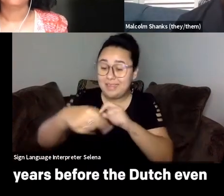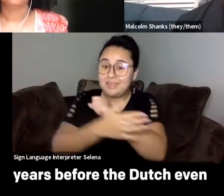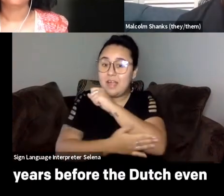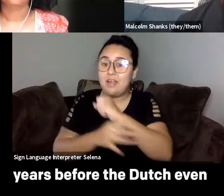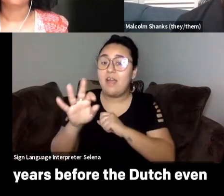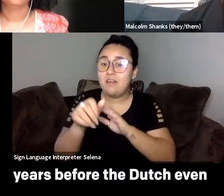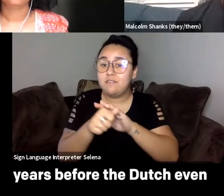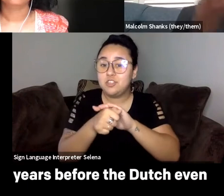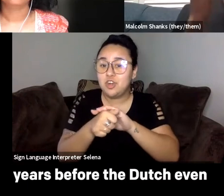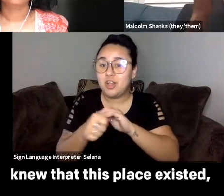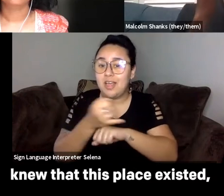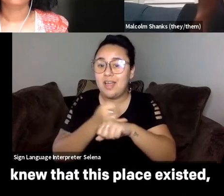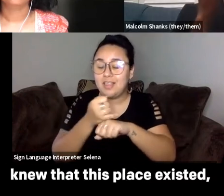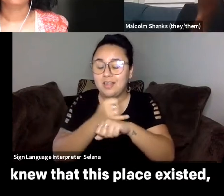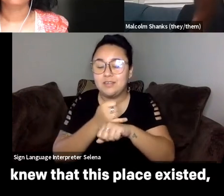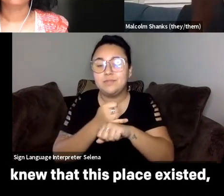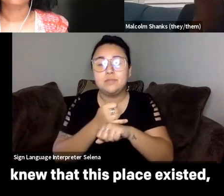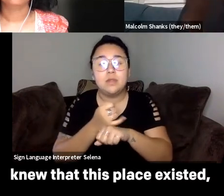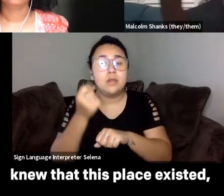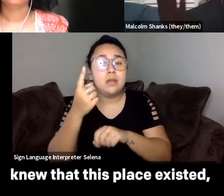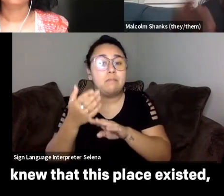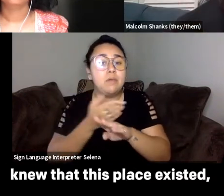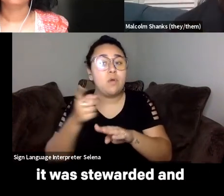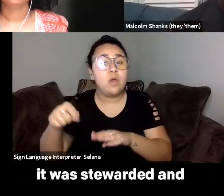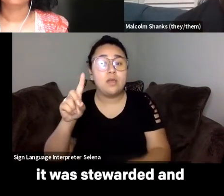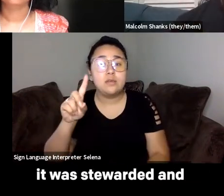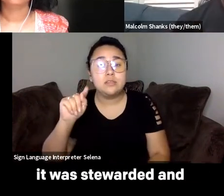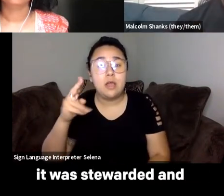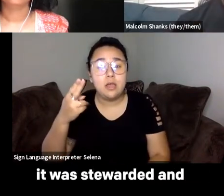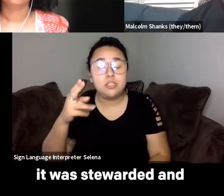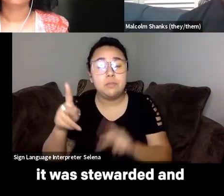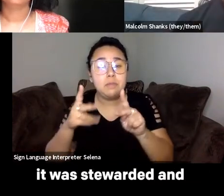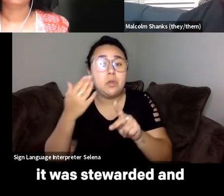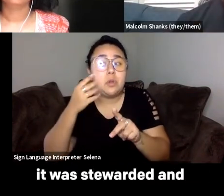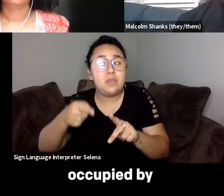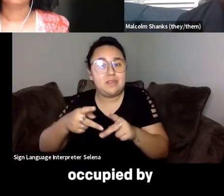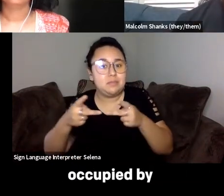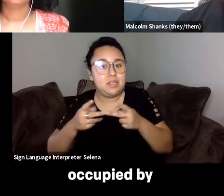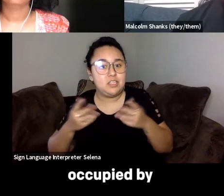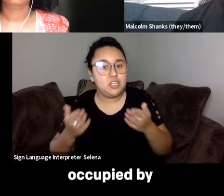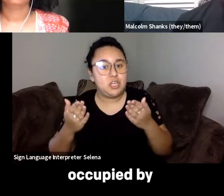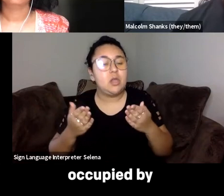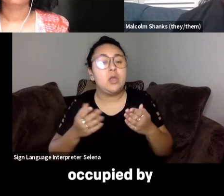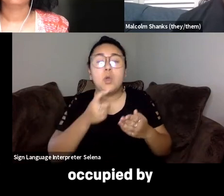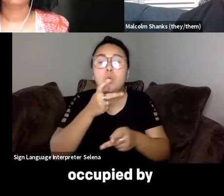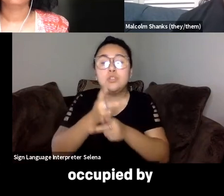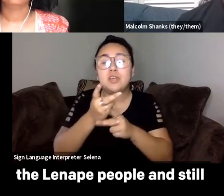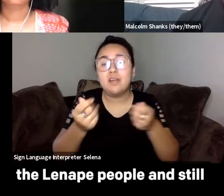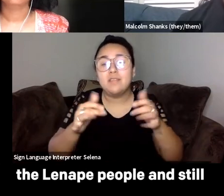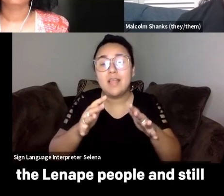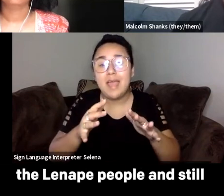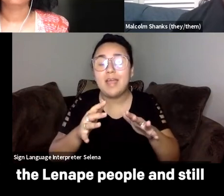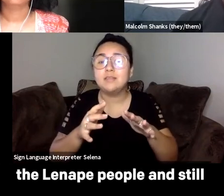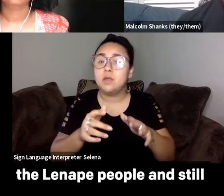for thousands of years before the Dutch even knew that this place existed, it was stewarded and